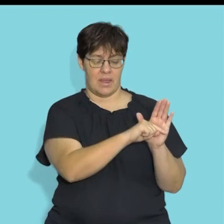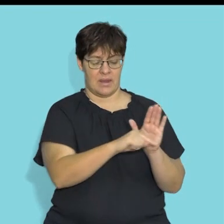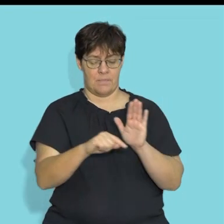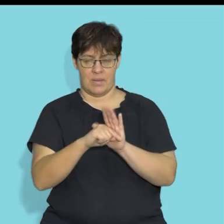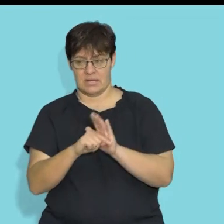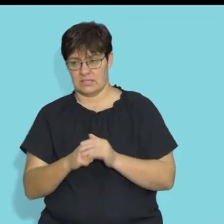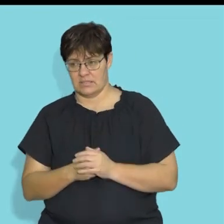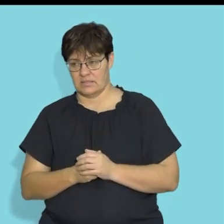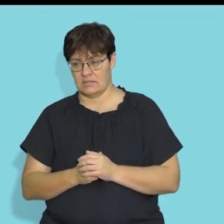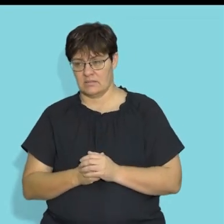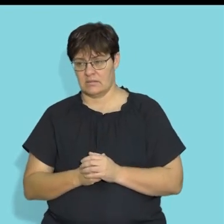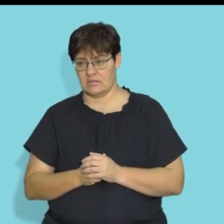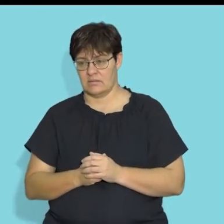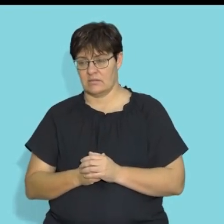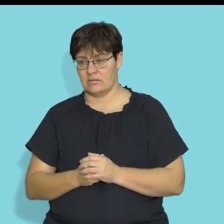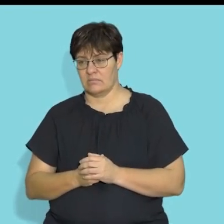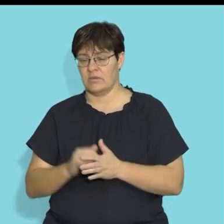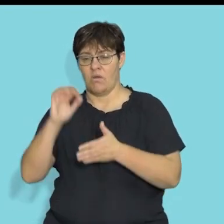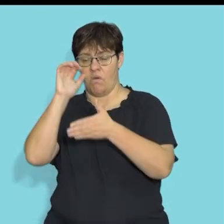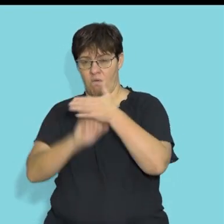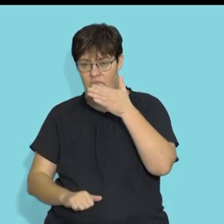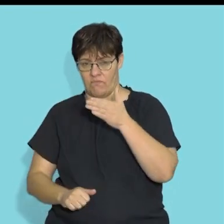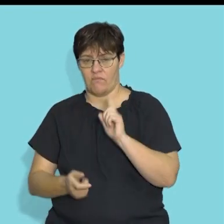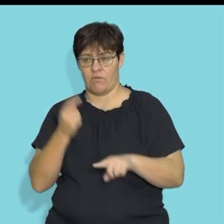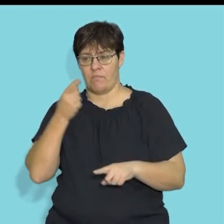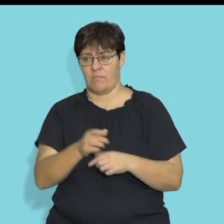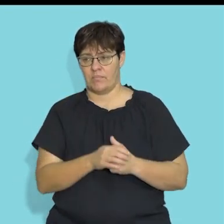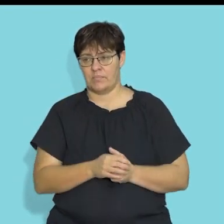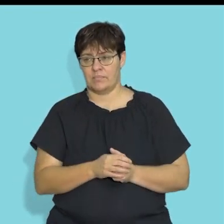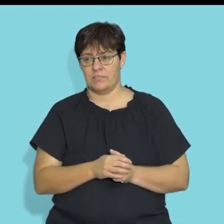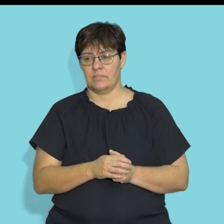a negative there and we will subtract from there.